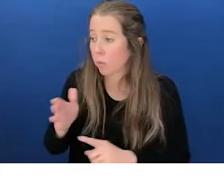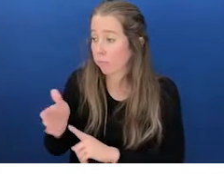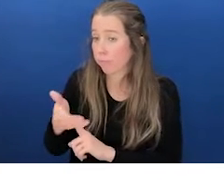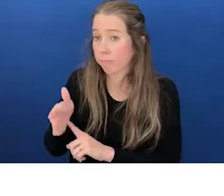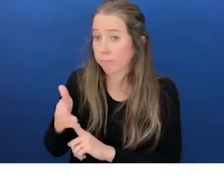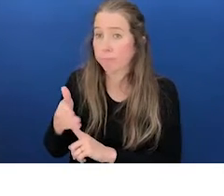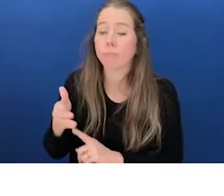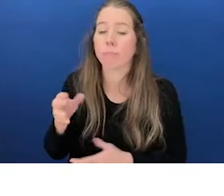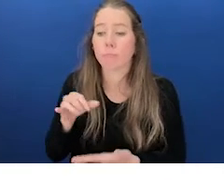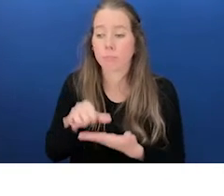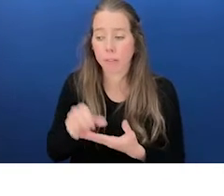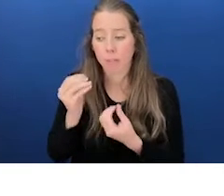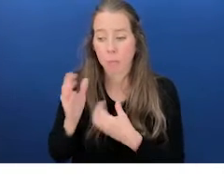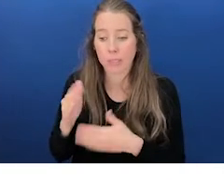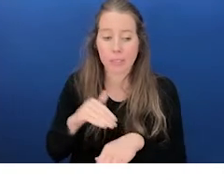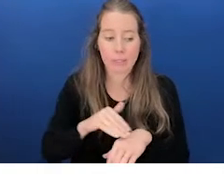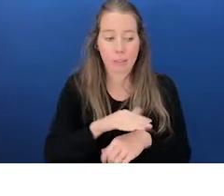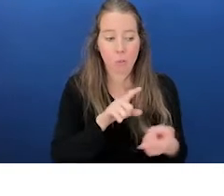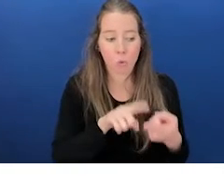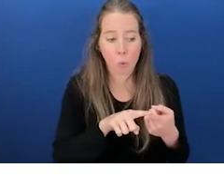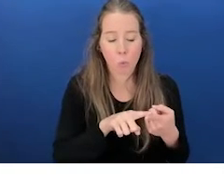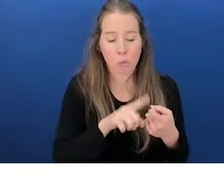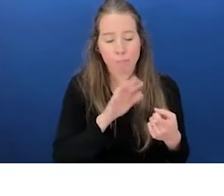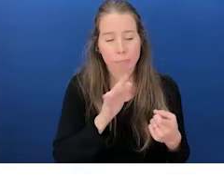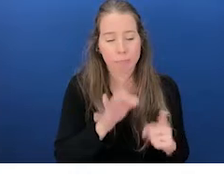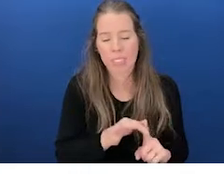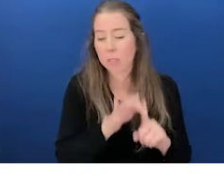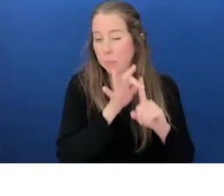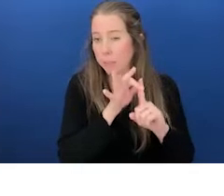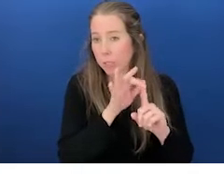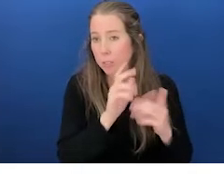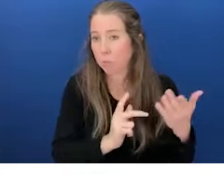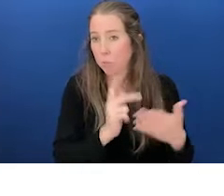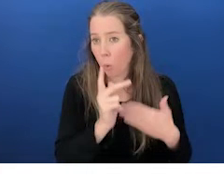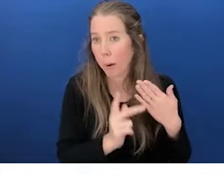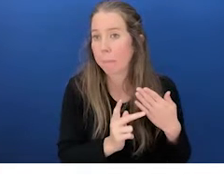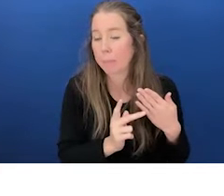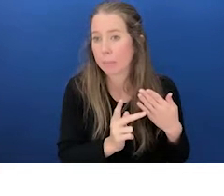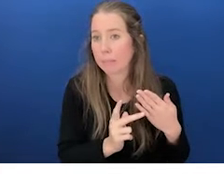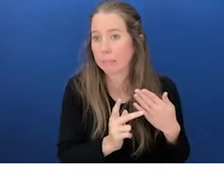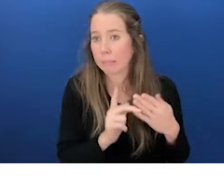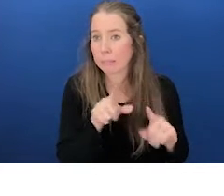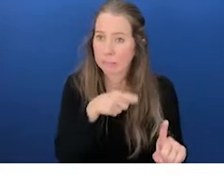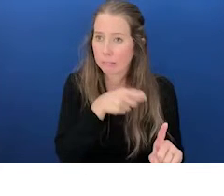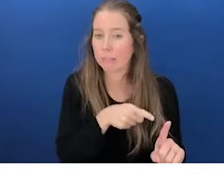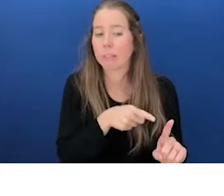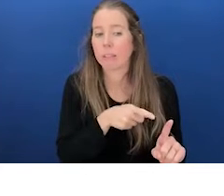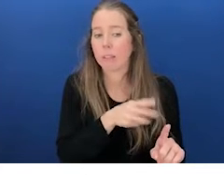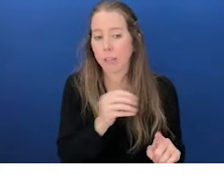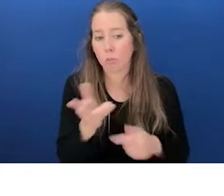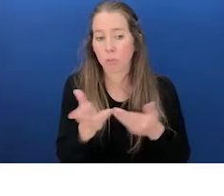that information is being sent over to the specialized programs and the services provided.